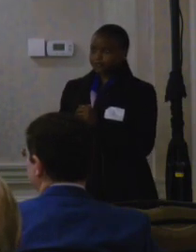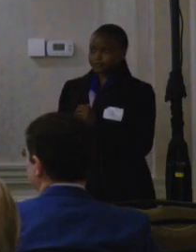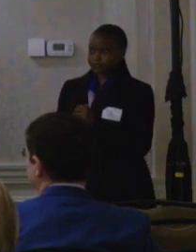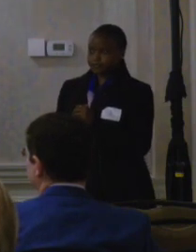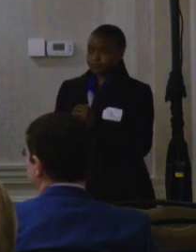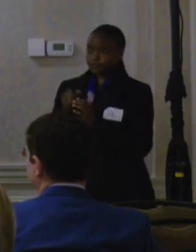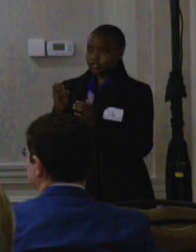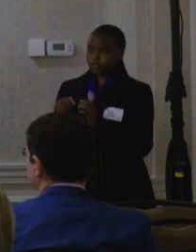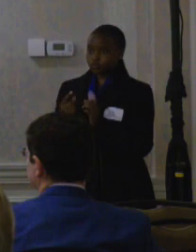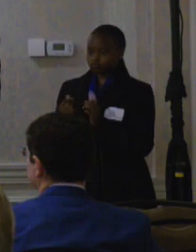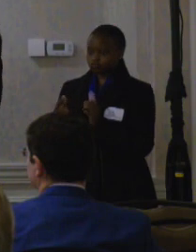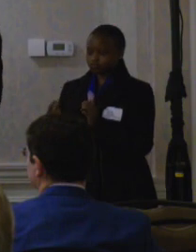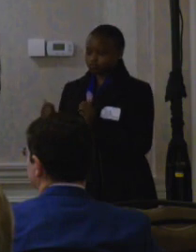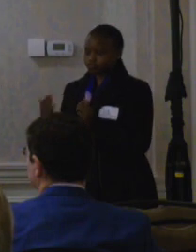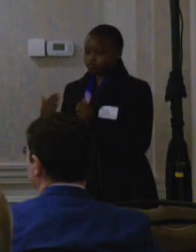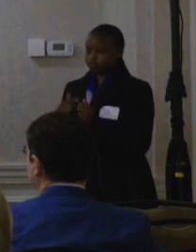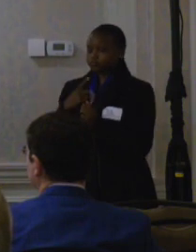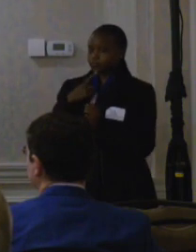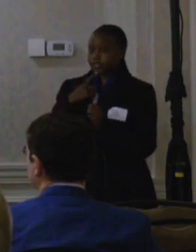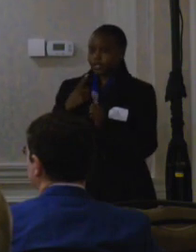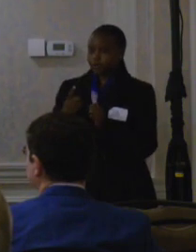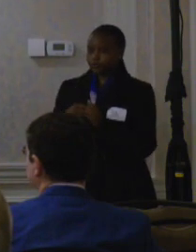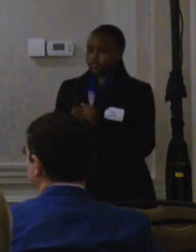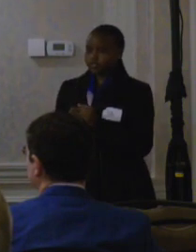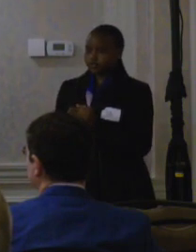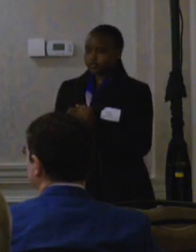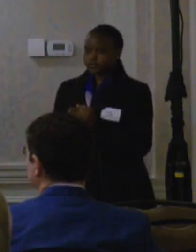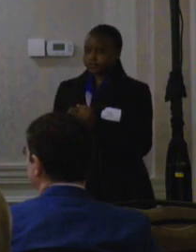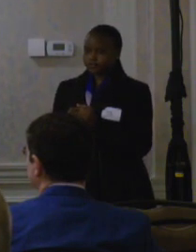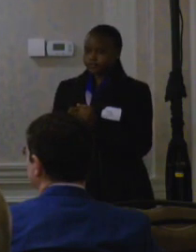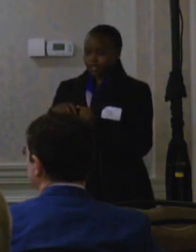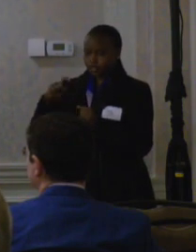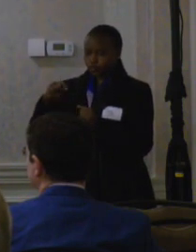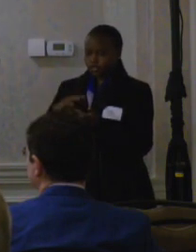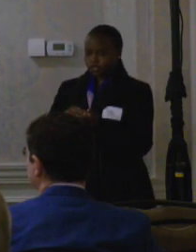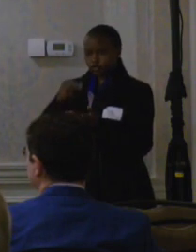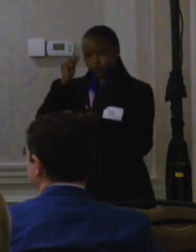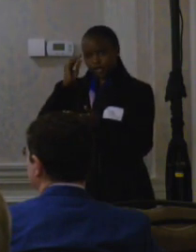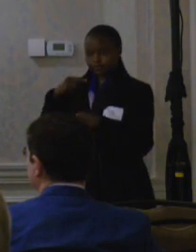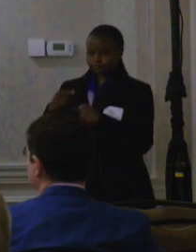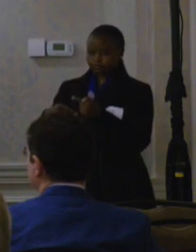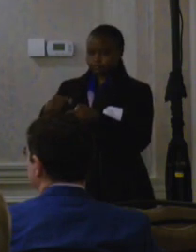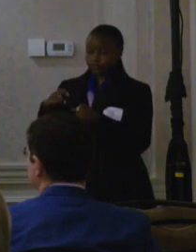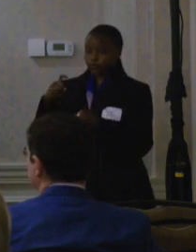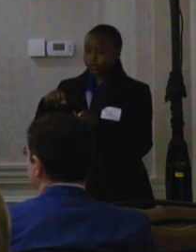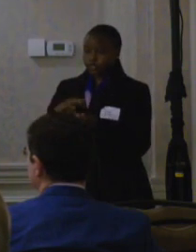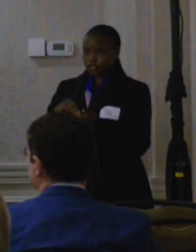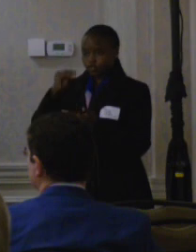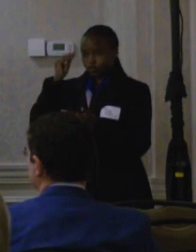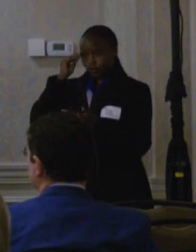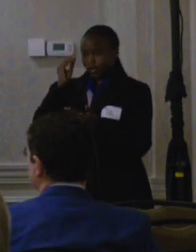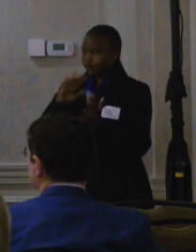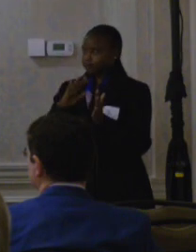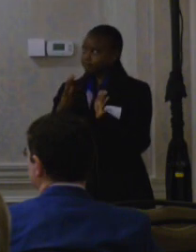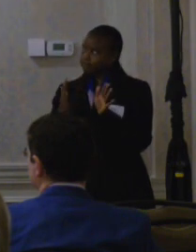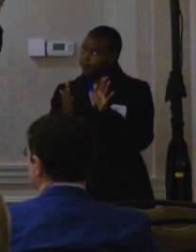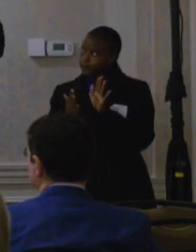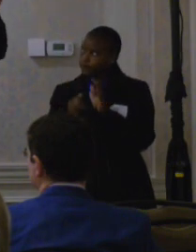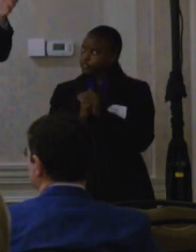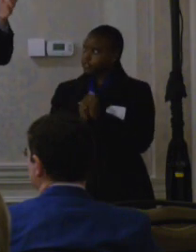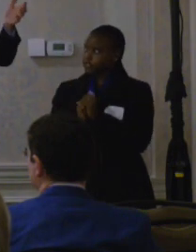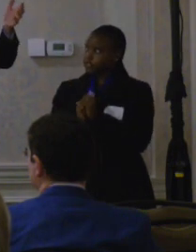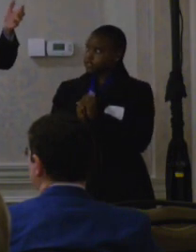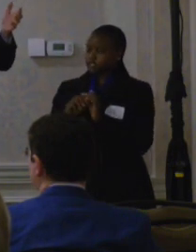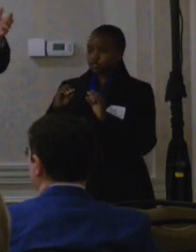So a few things that I would say that we definitely still need to learn. We need to learn approaches to